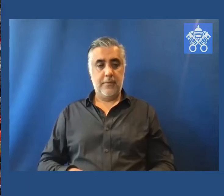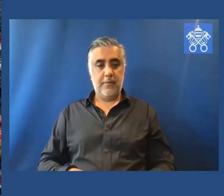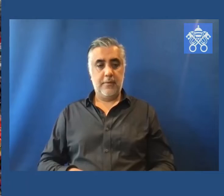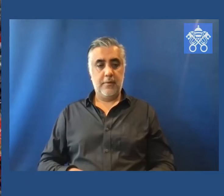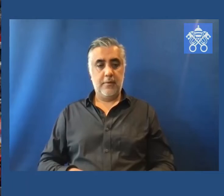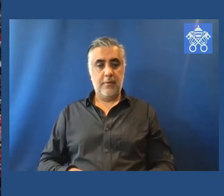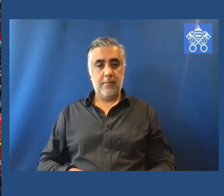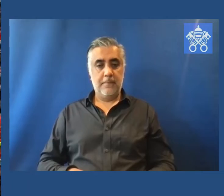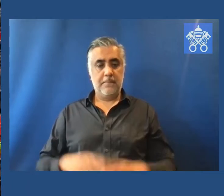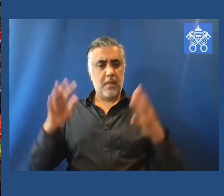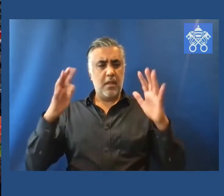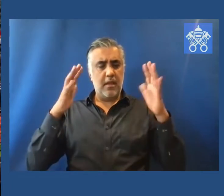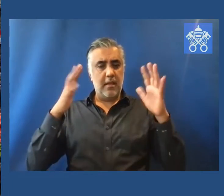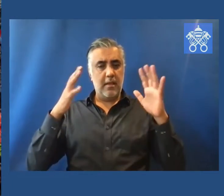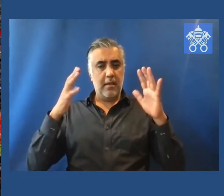Association.